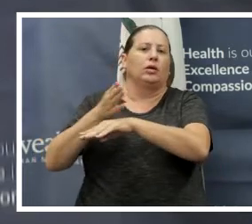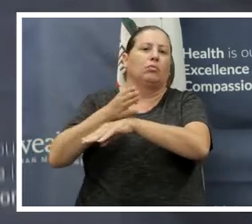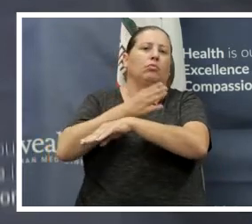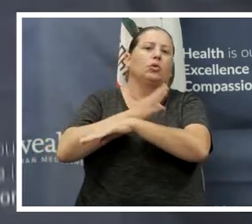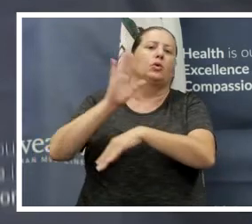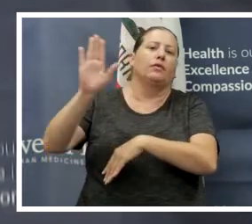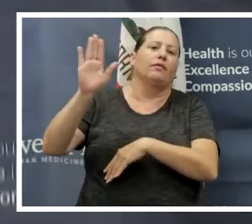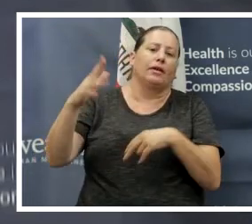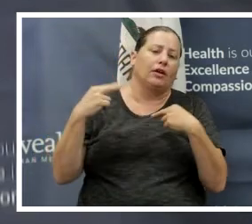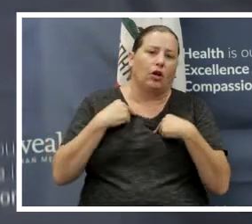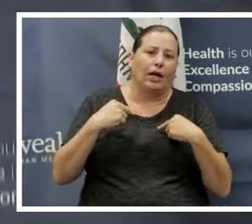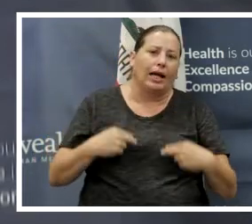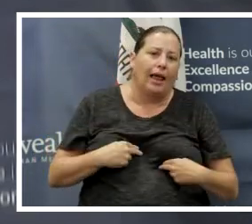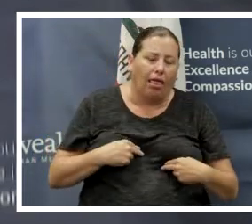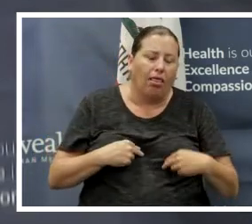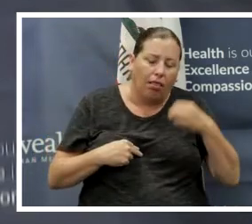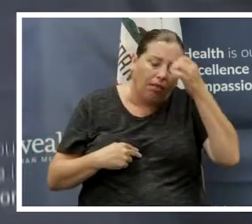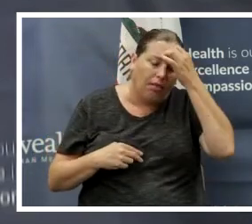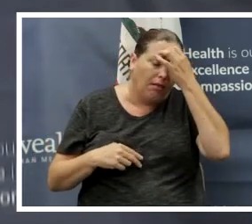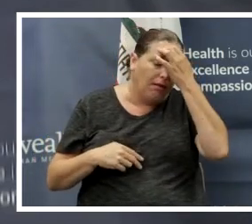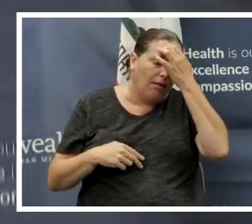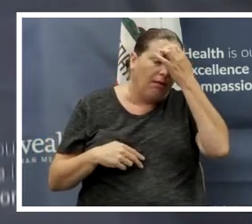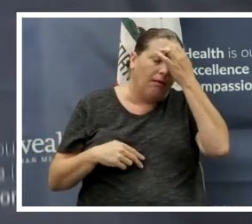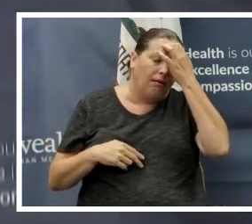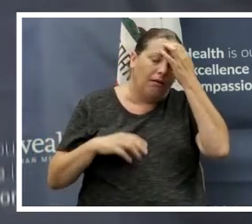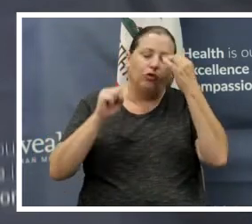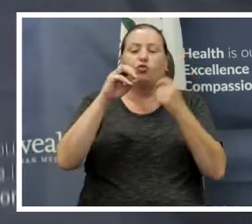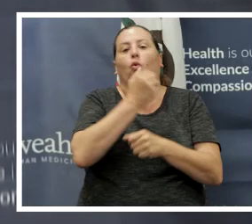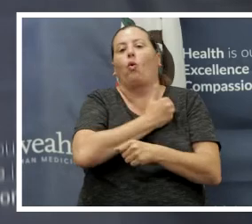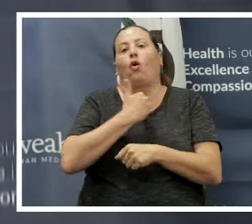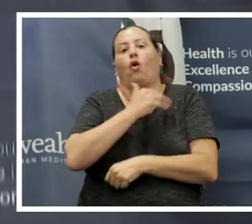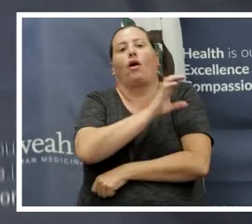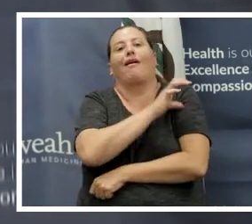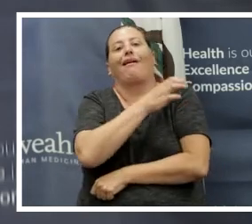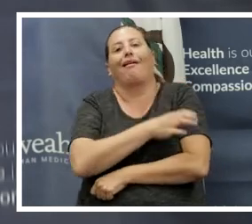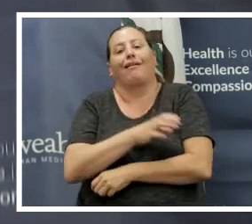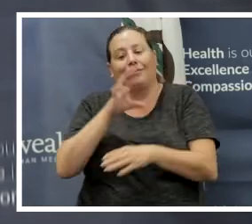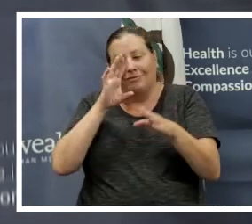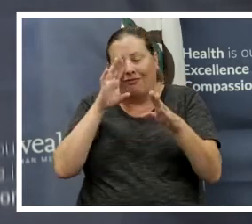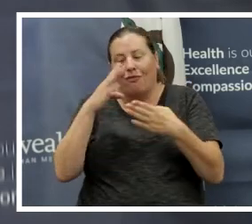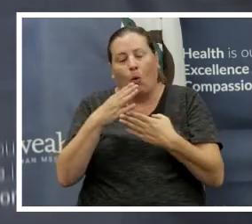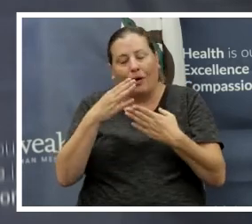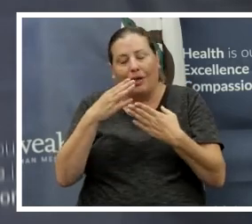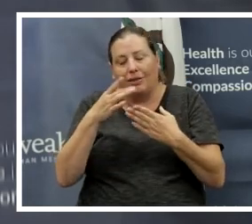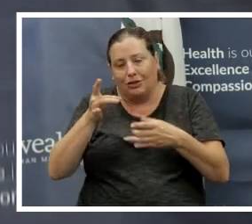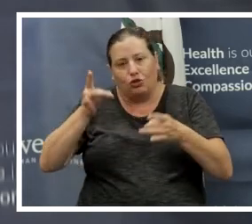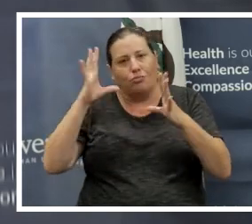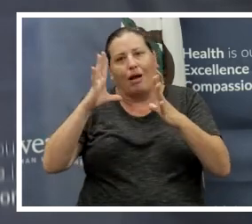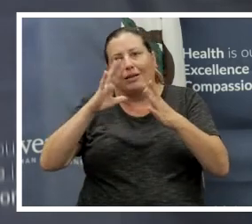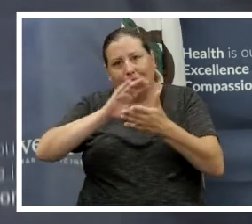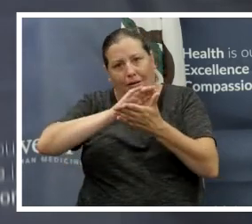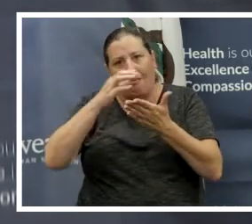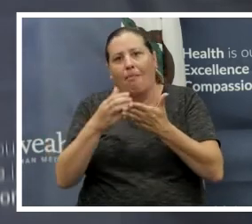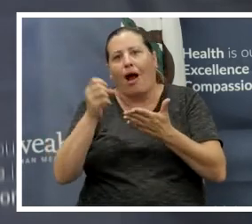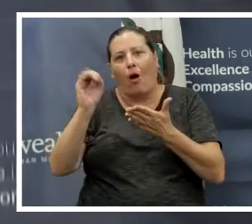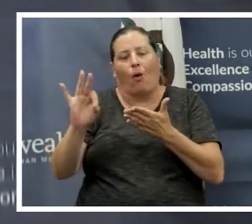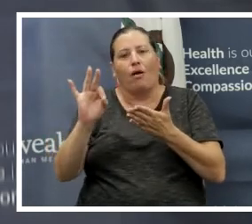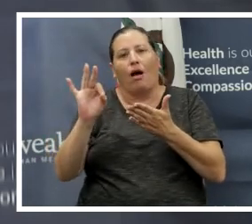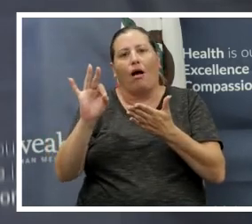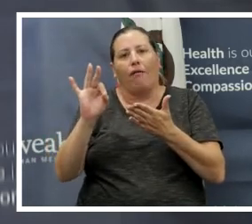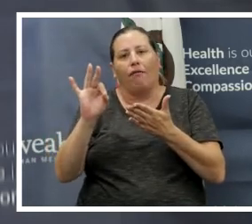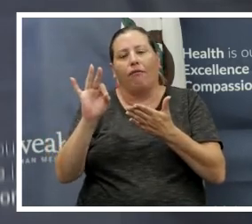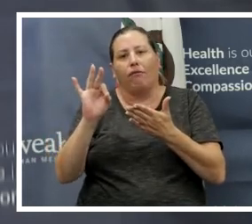condition. So our clinics focus a tremendous amount on preventative care, working with